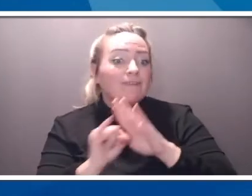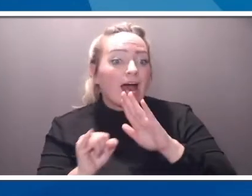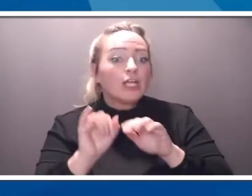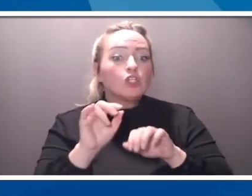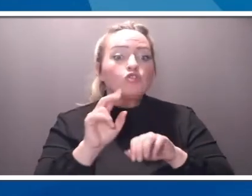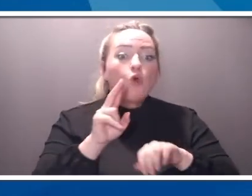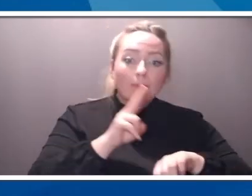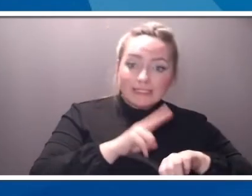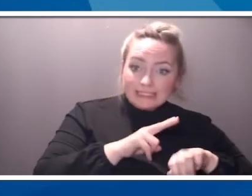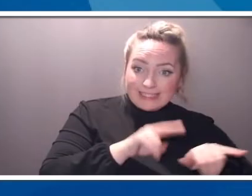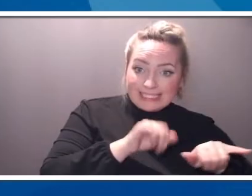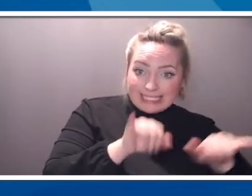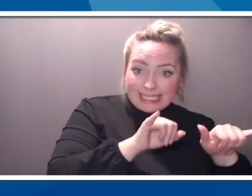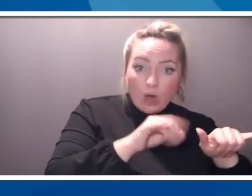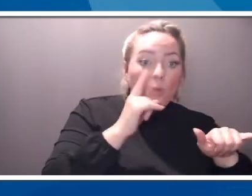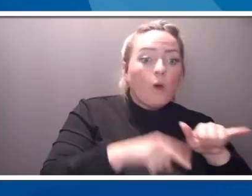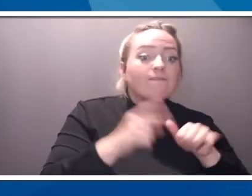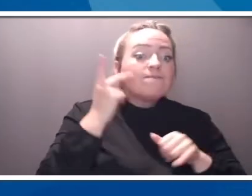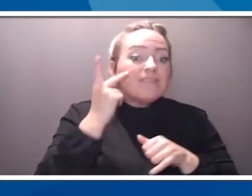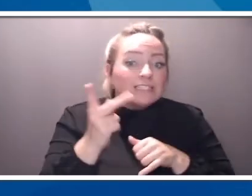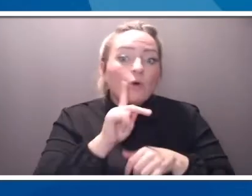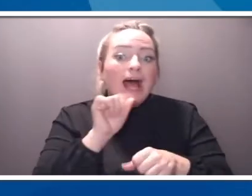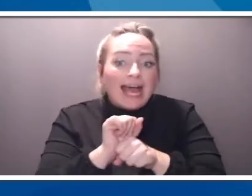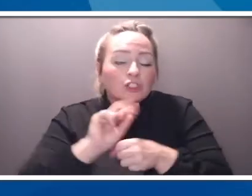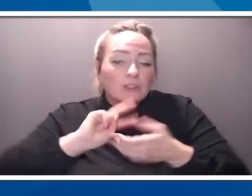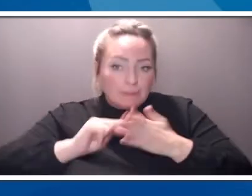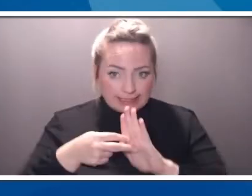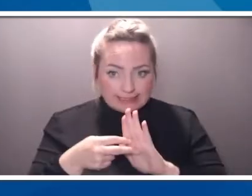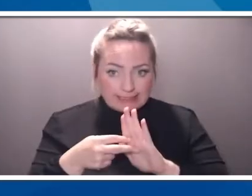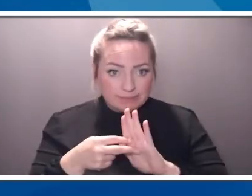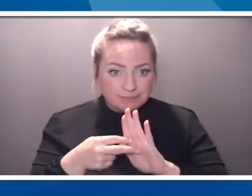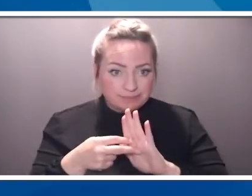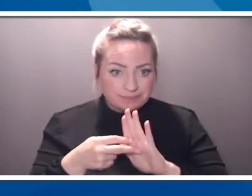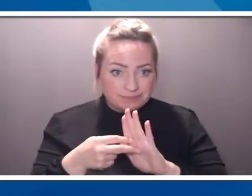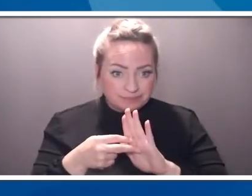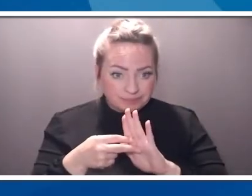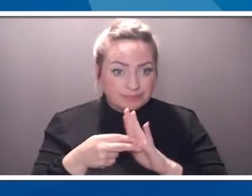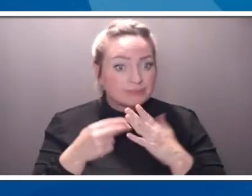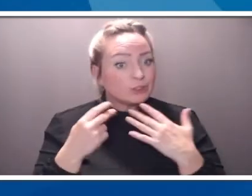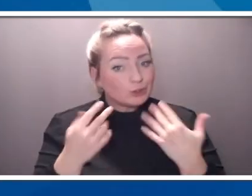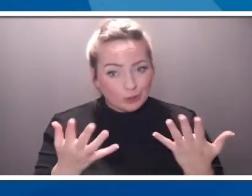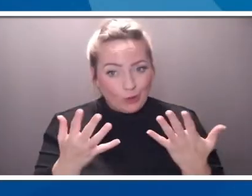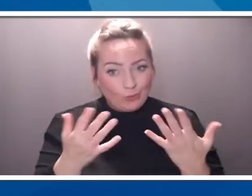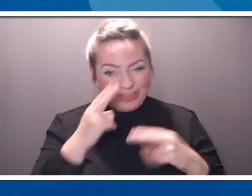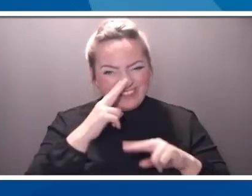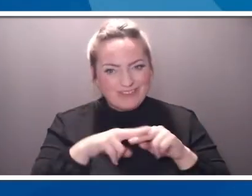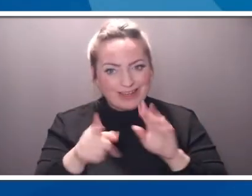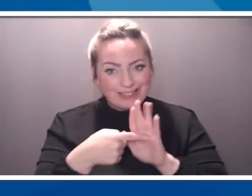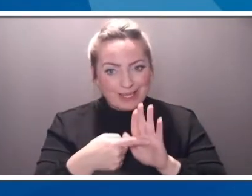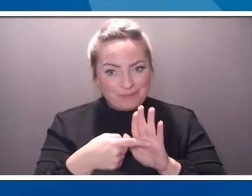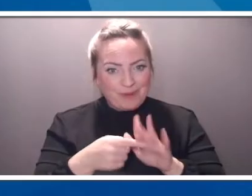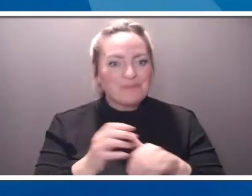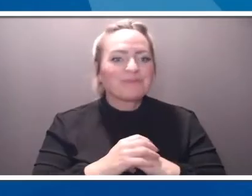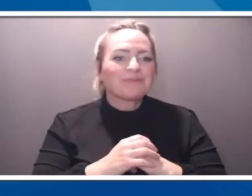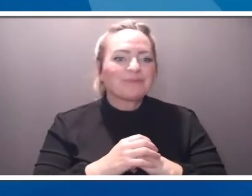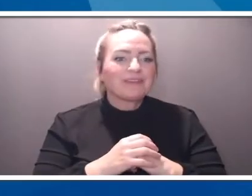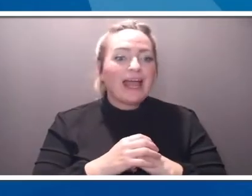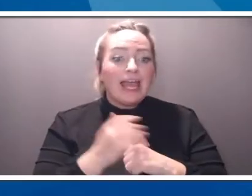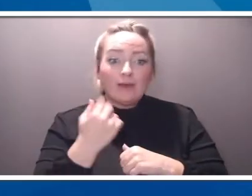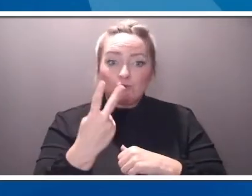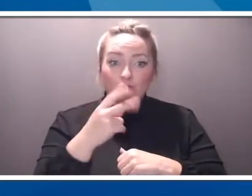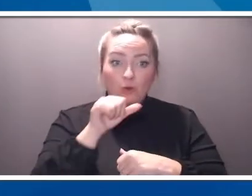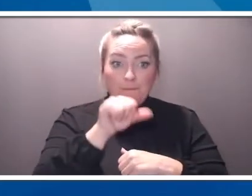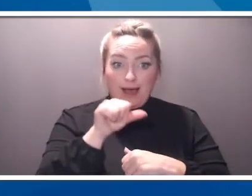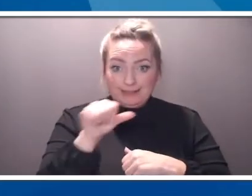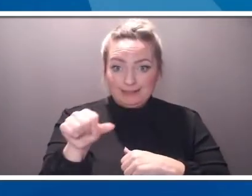do is define normatively what visible actually means. So, the fun